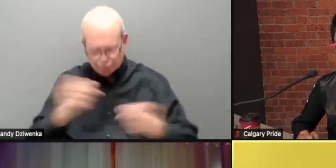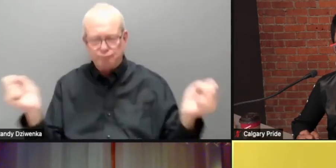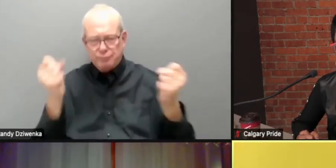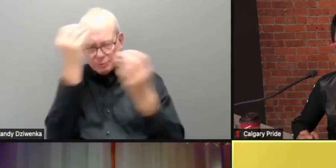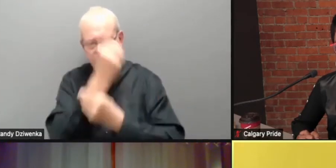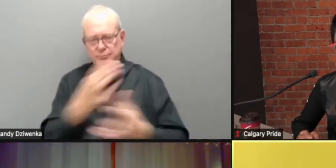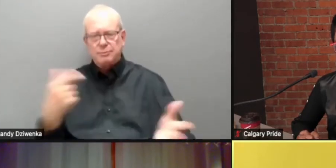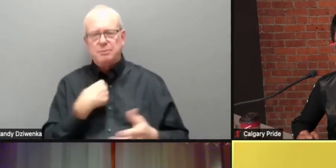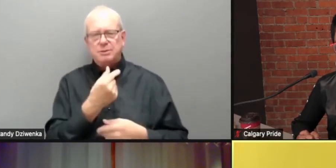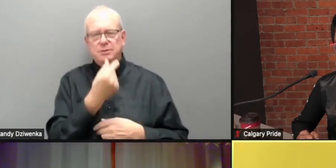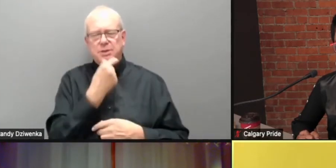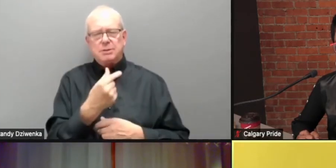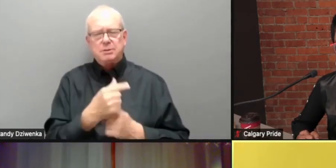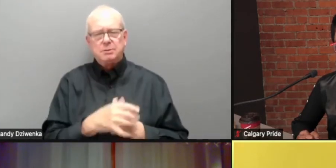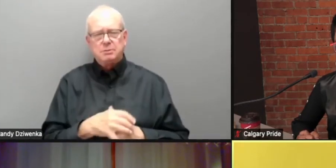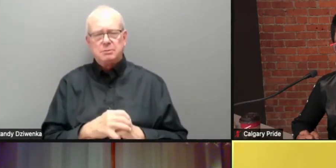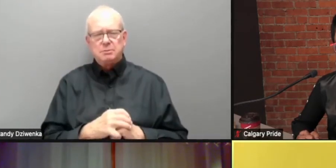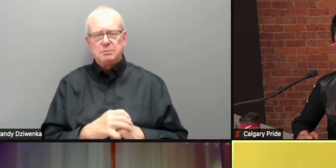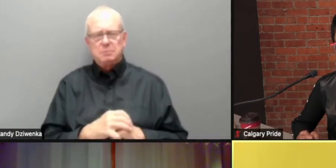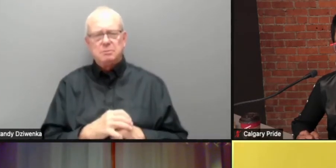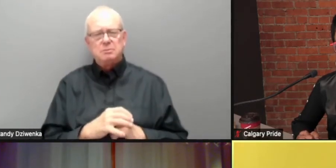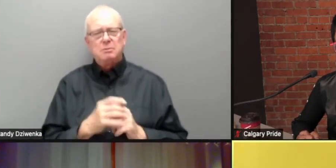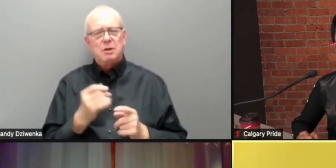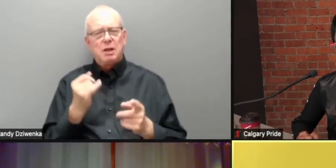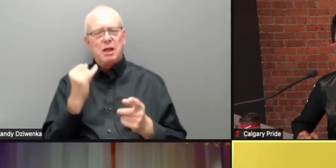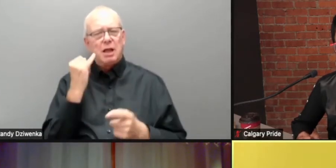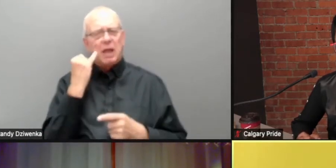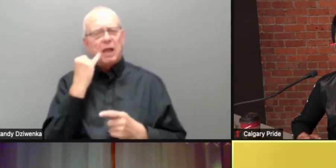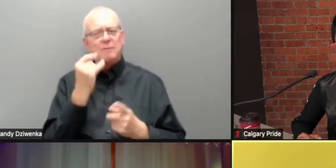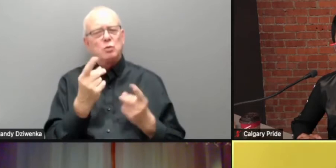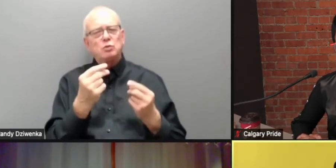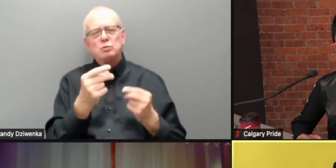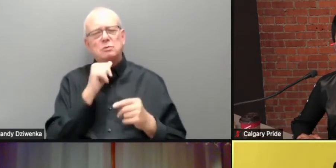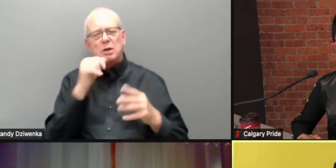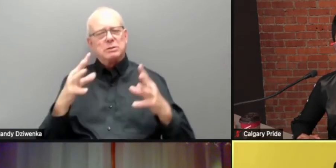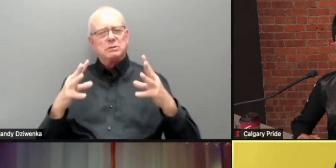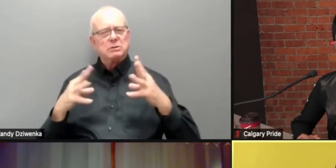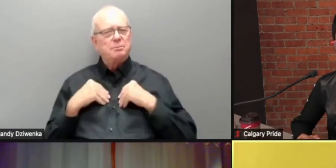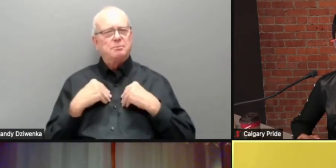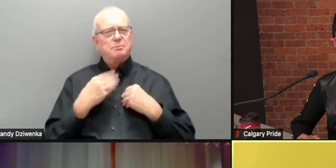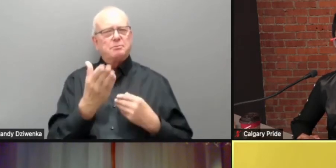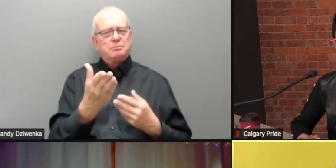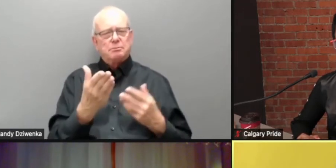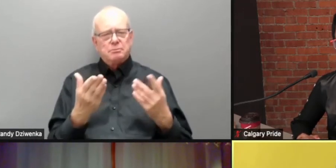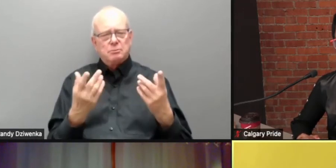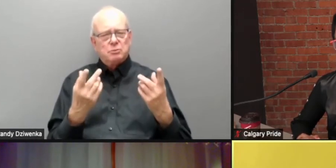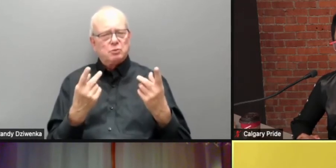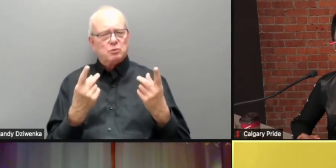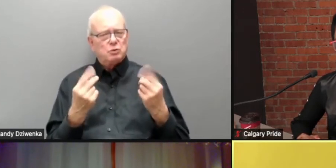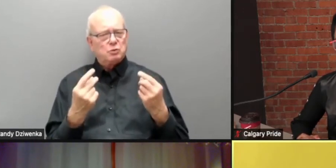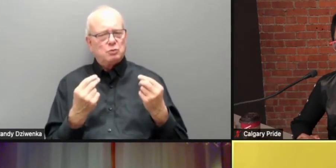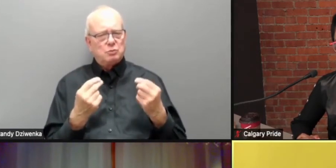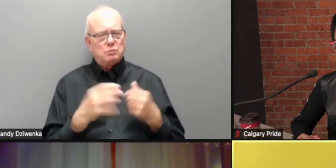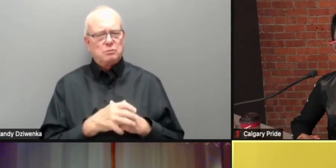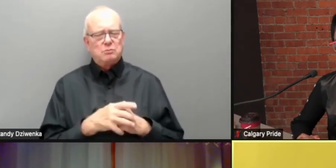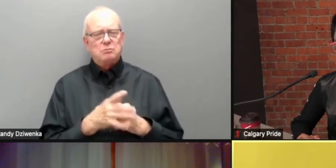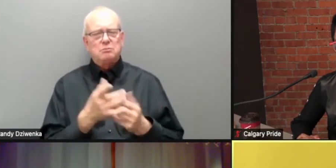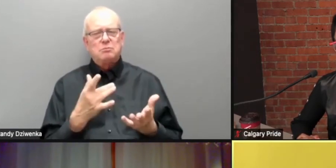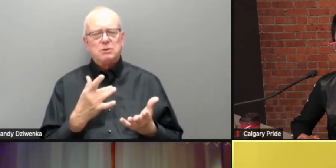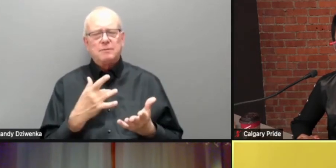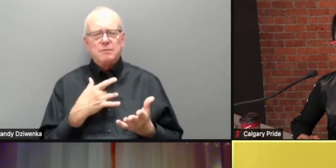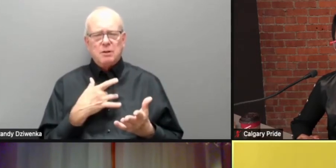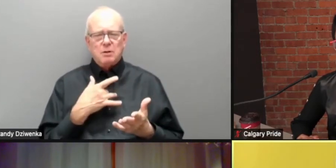society, and we would go and tell this one and that one, and they will all disconnect with you, they will stop talking to you. So I said, damn